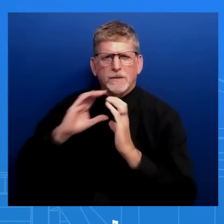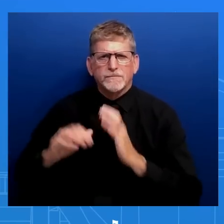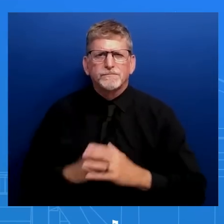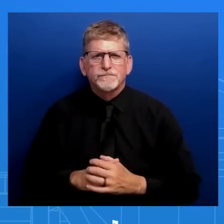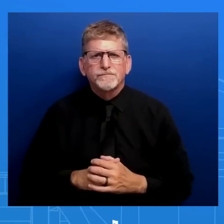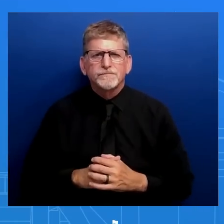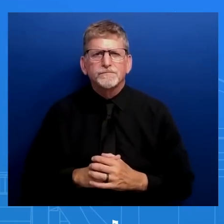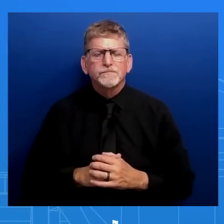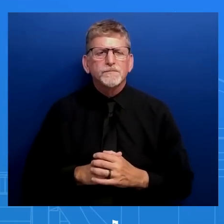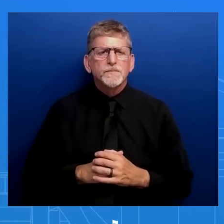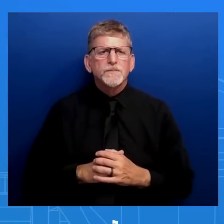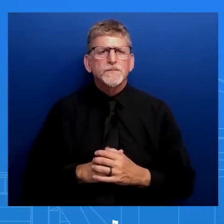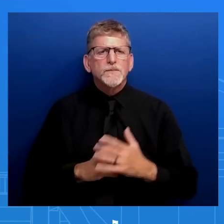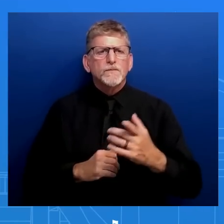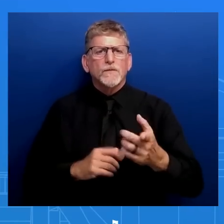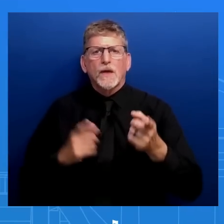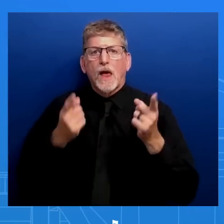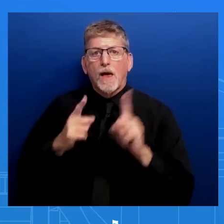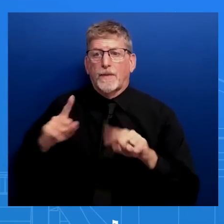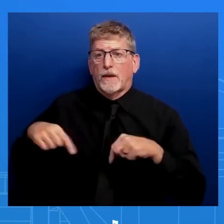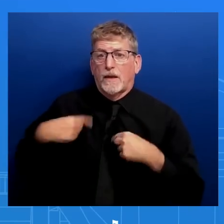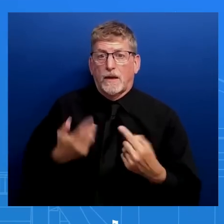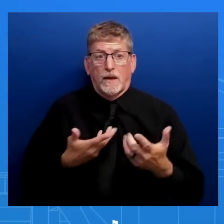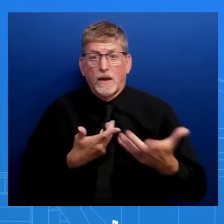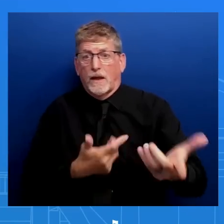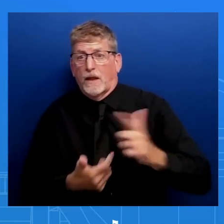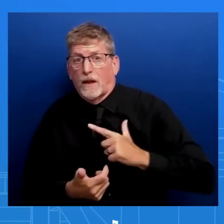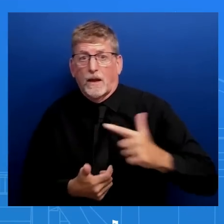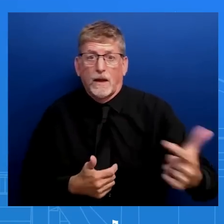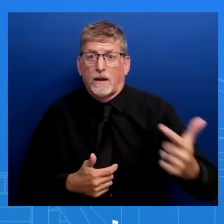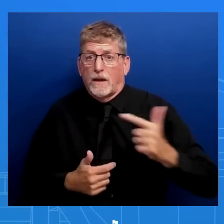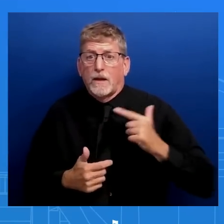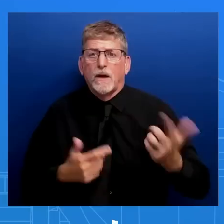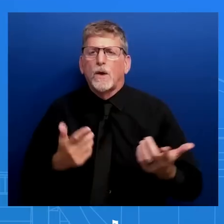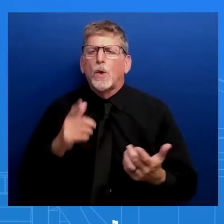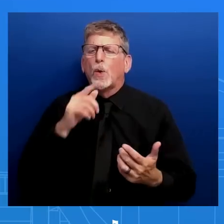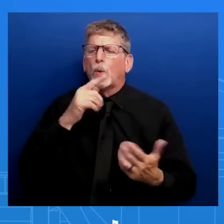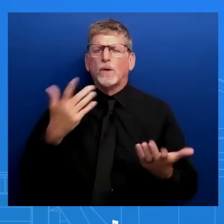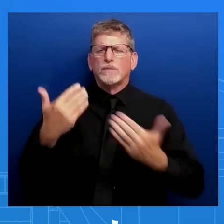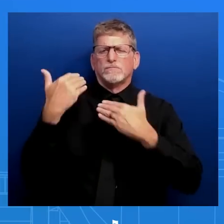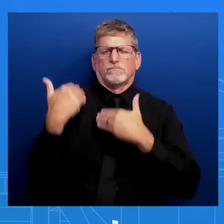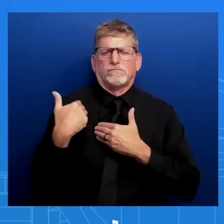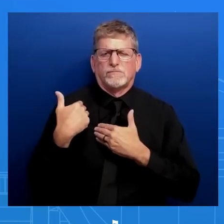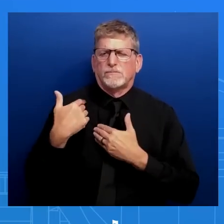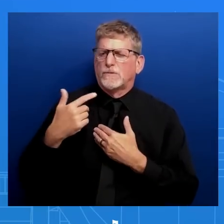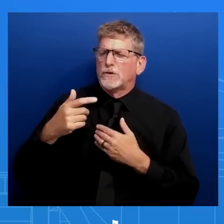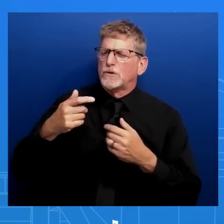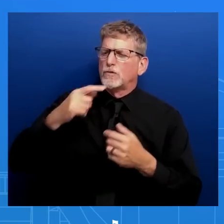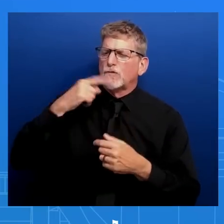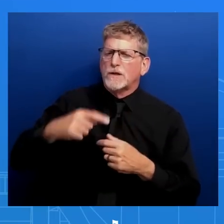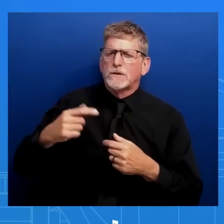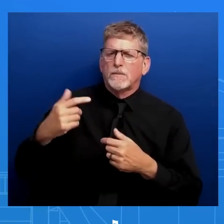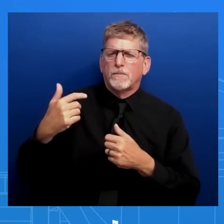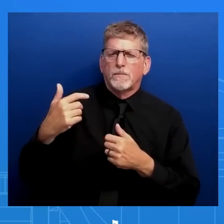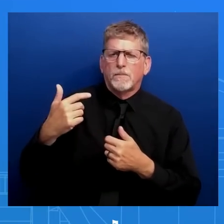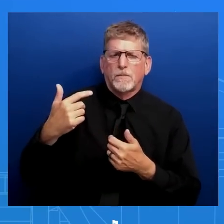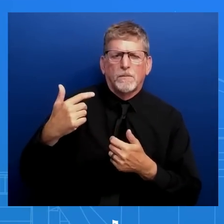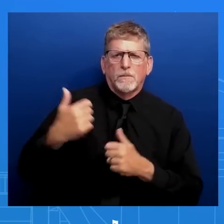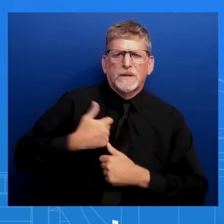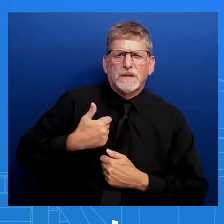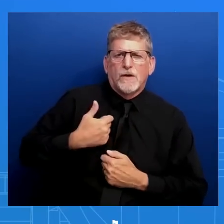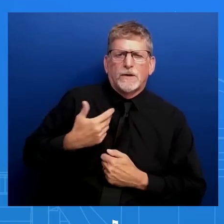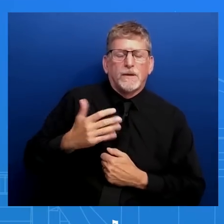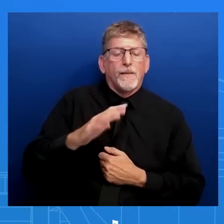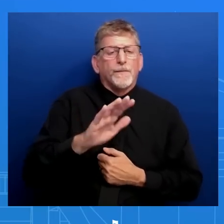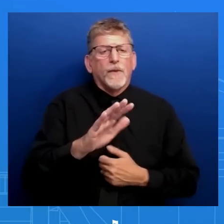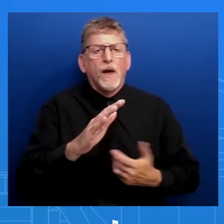have seen, can you say right now who's in charge of the Russian military? The Russian military, I mean, first of all, I wouldn't,